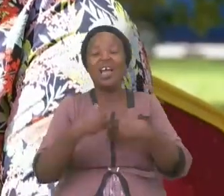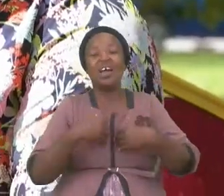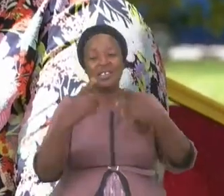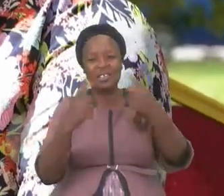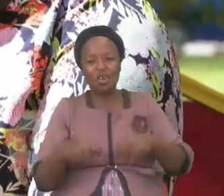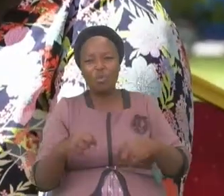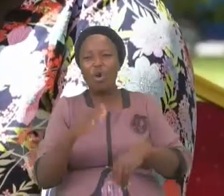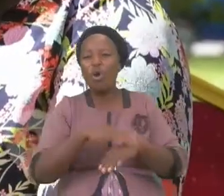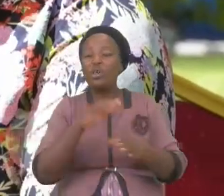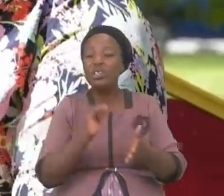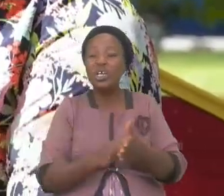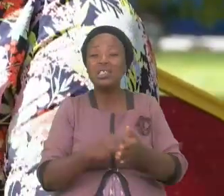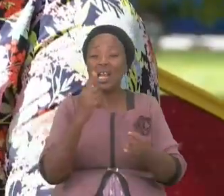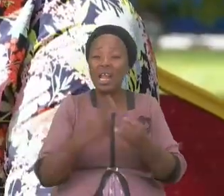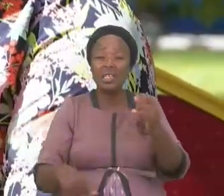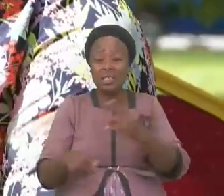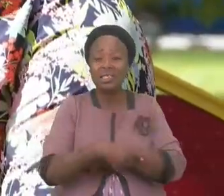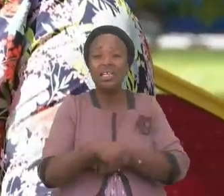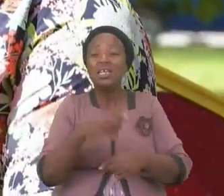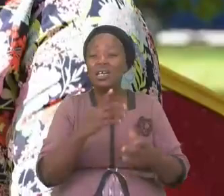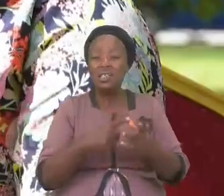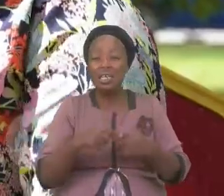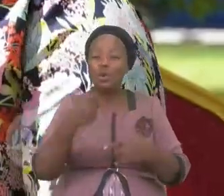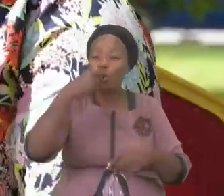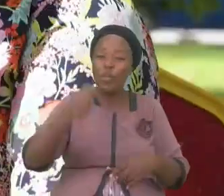up. And my leg dried up.